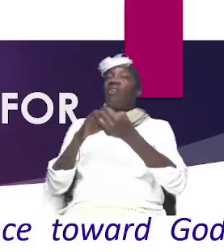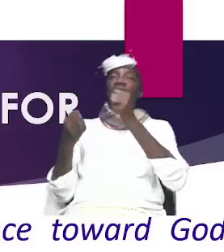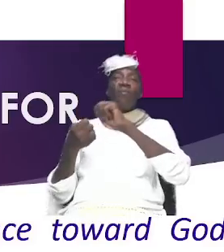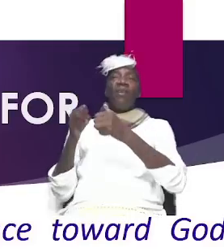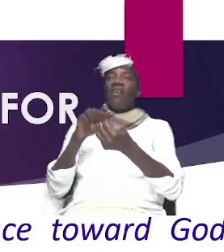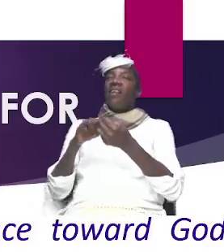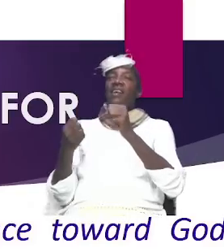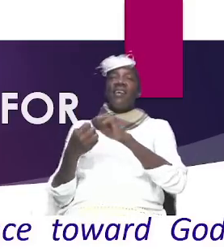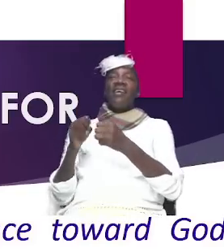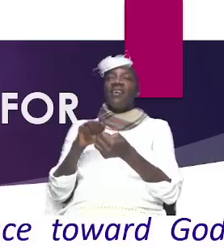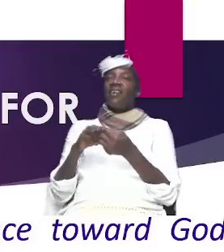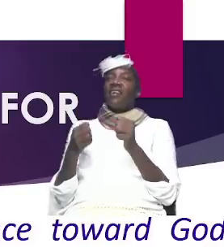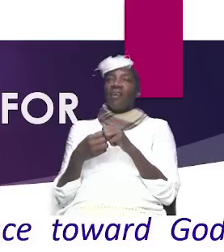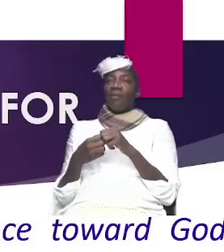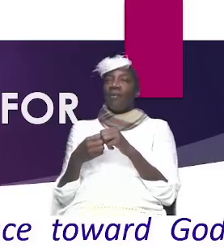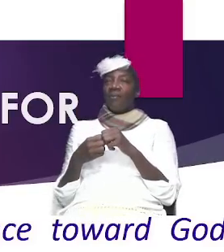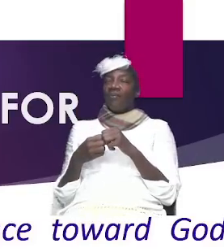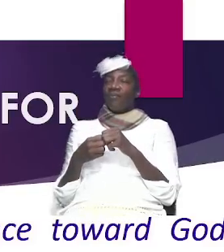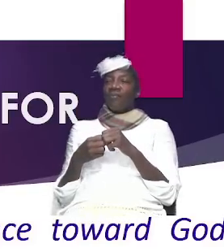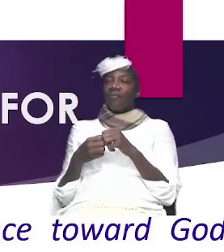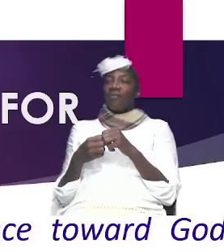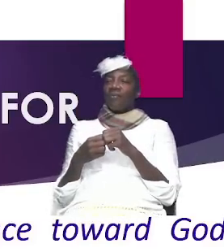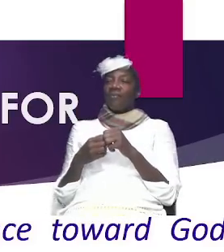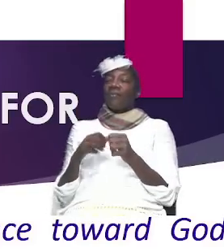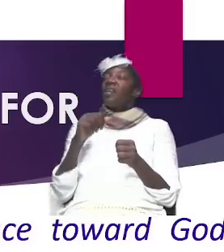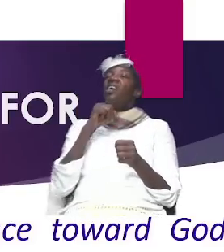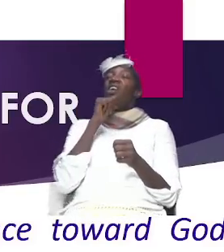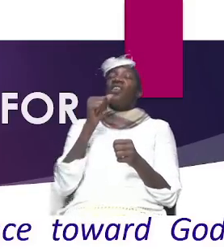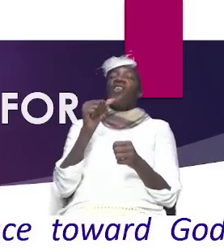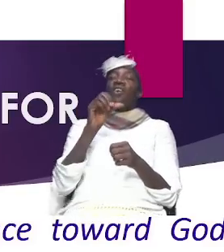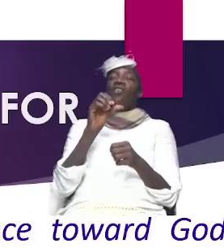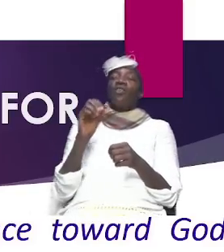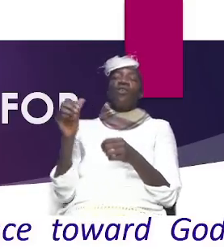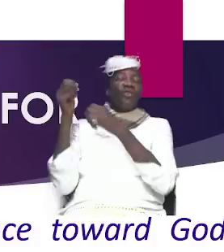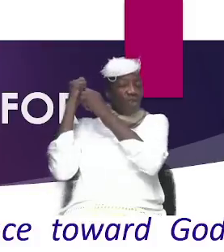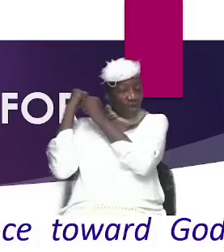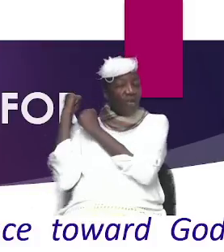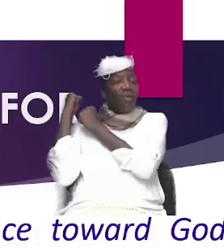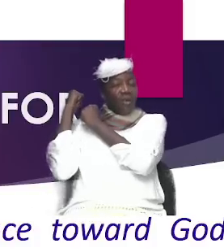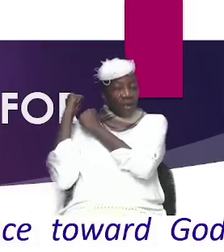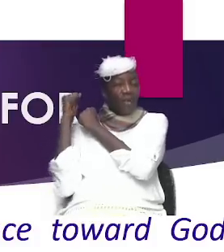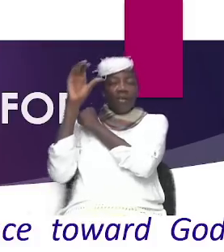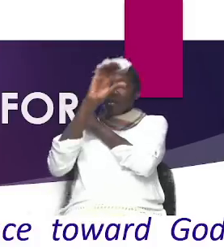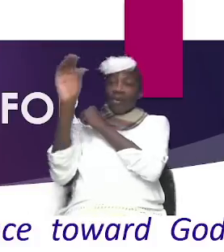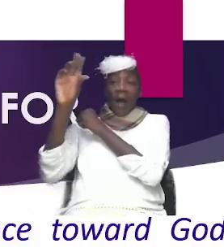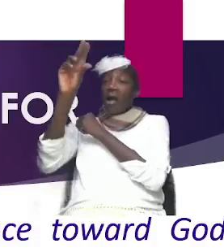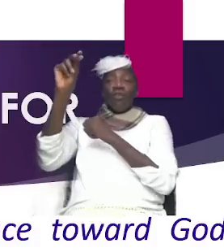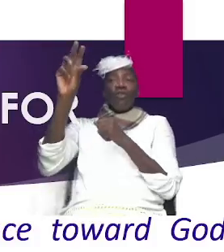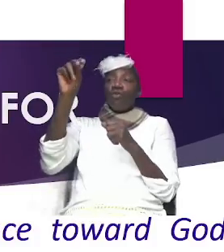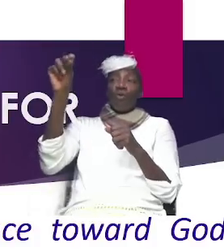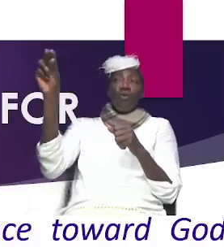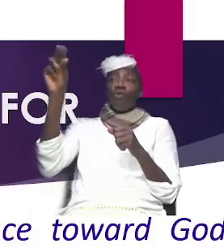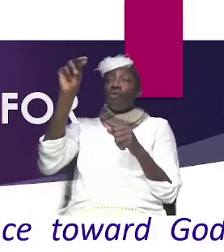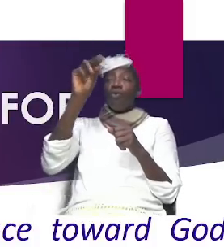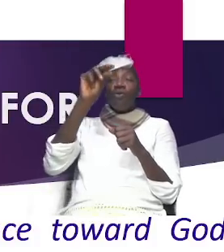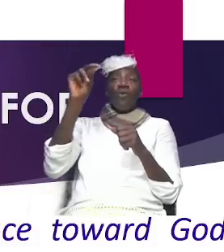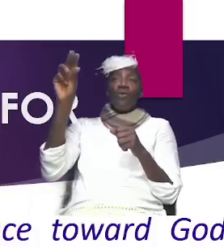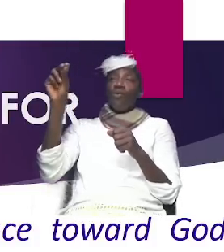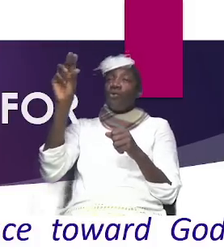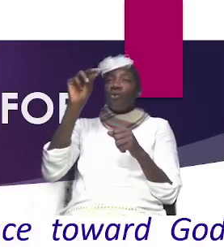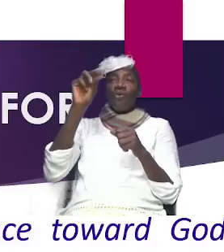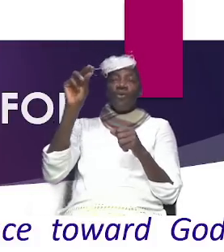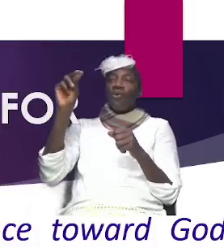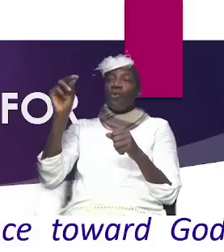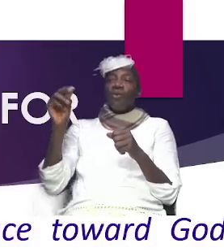carry a cross. And the cross is not that thing that we have on our shoulder, like what Jesus had to do from where he was